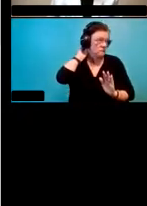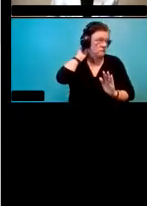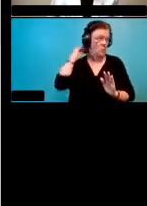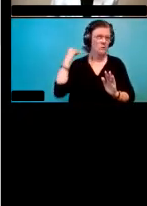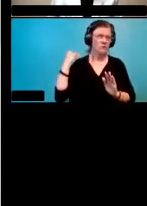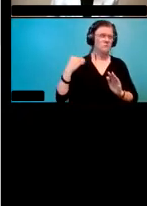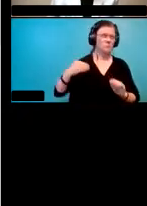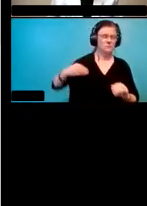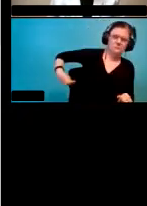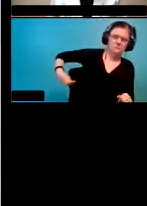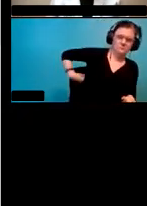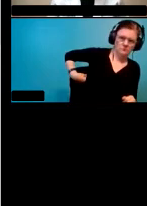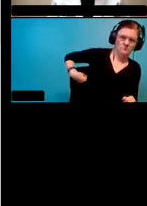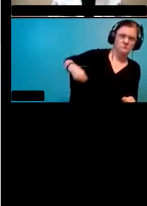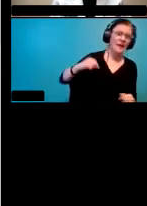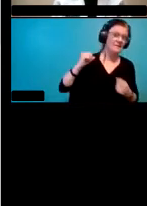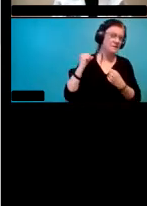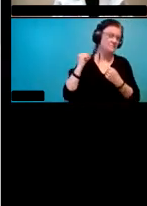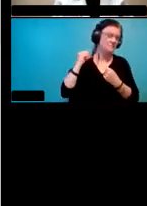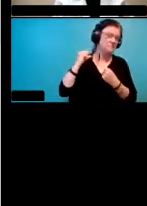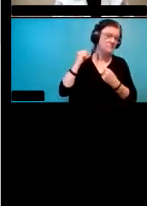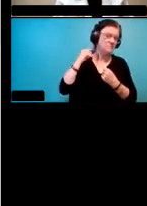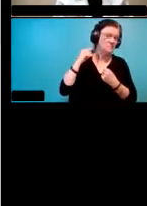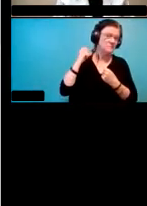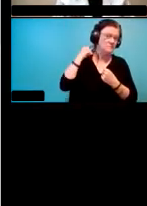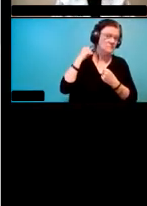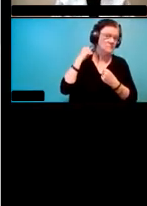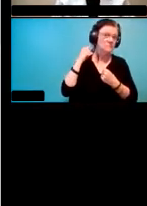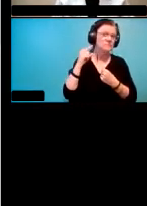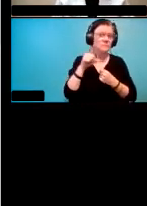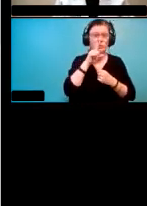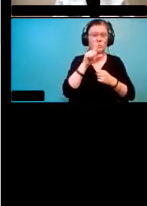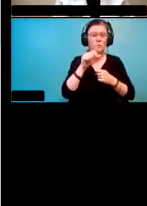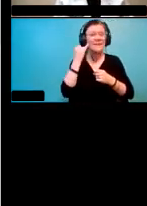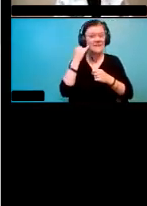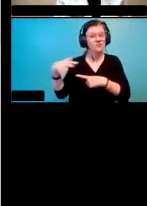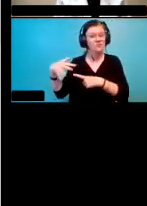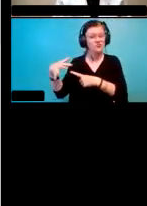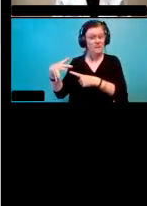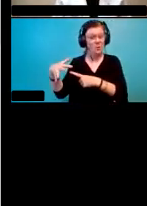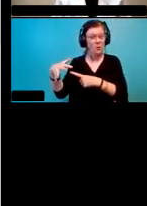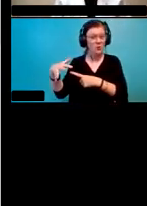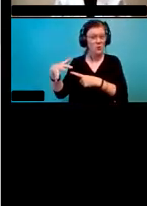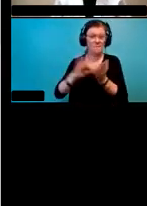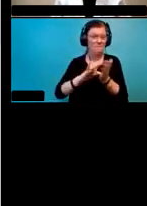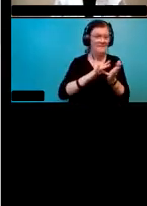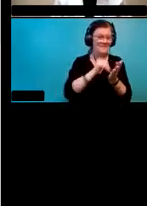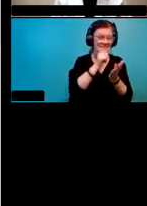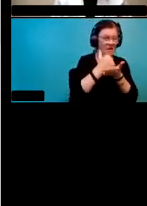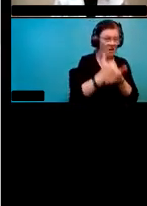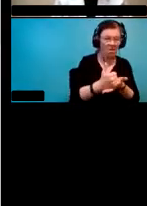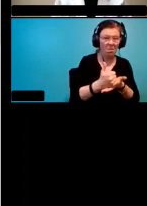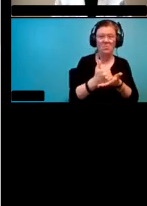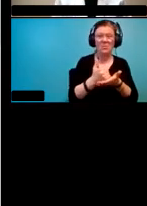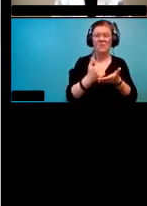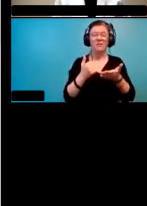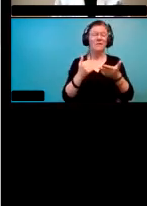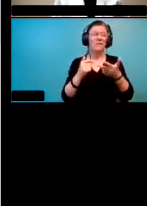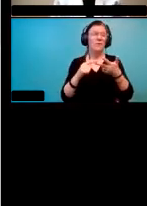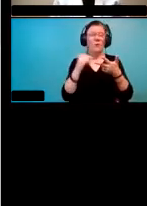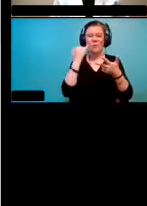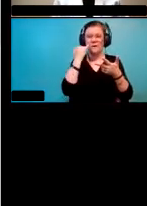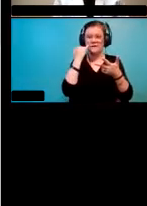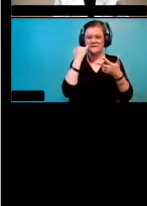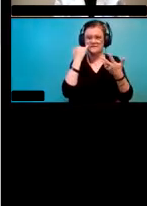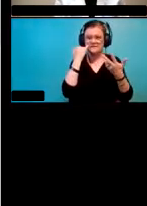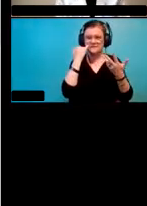is especially effective in like tremor and some what we call dystonias.